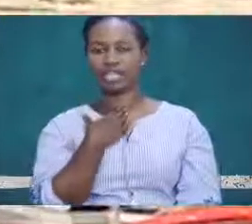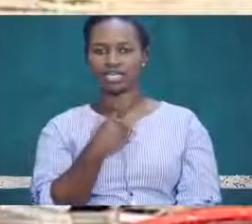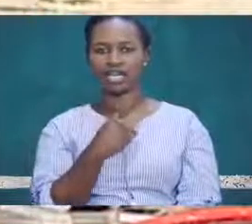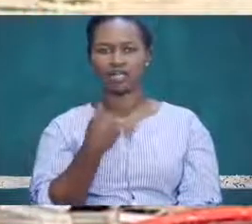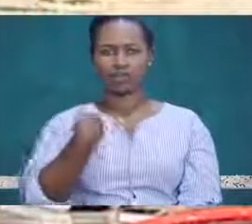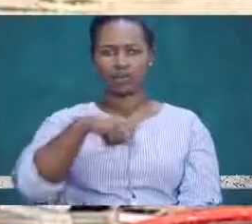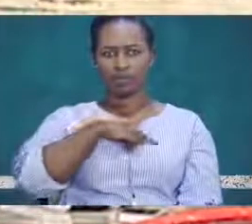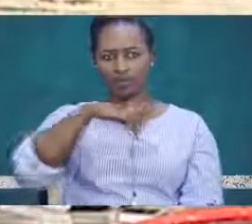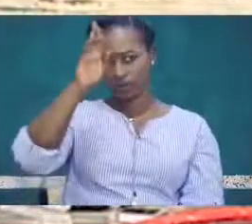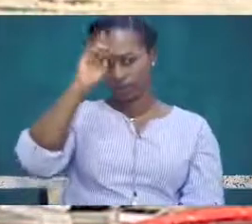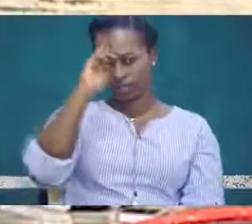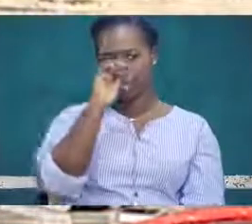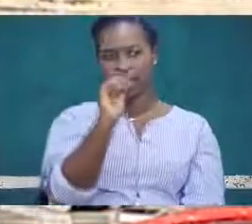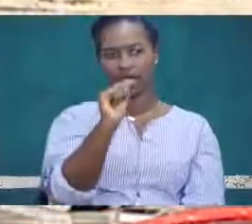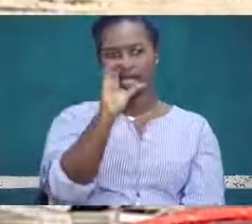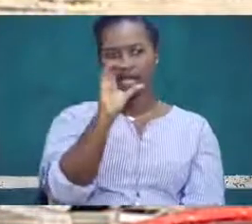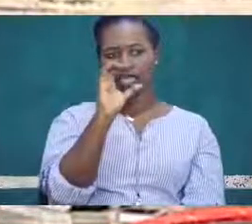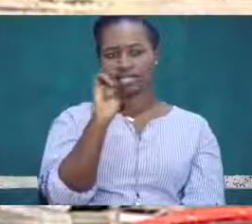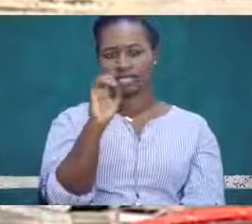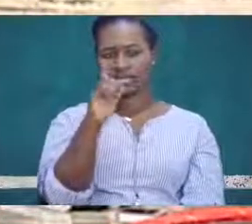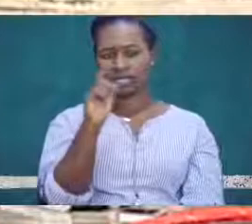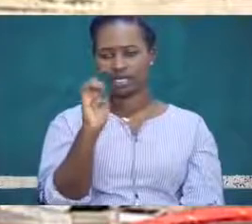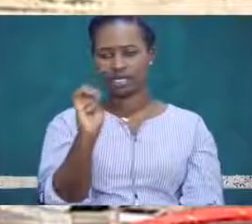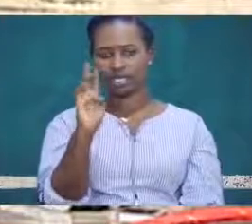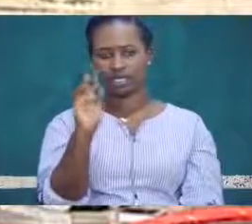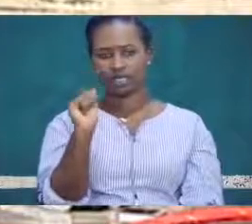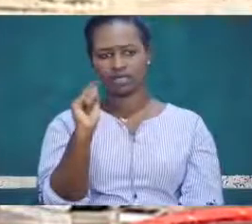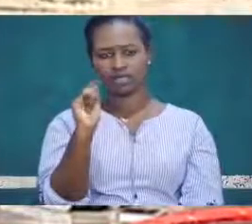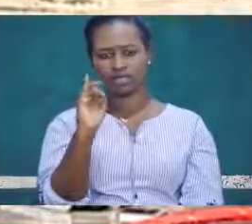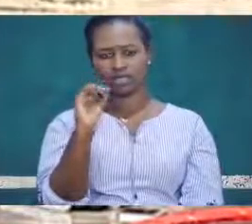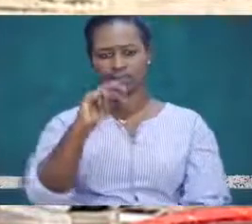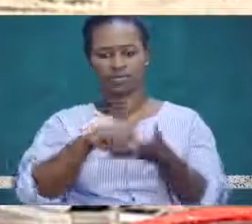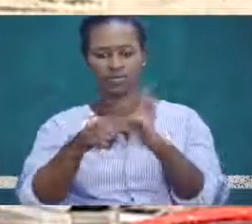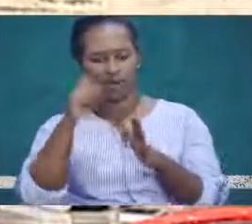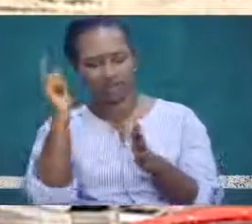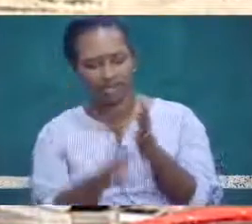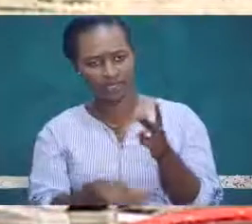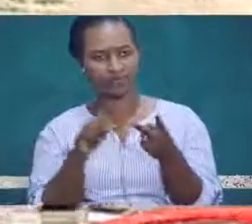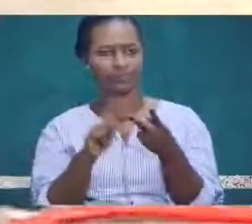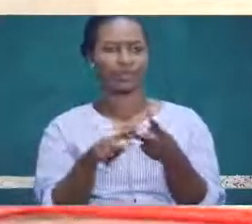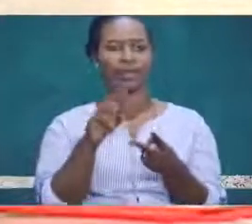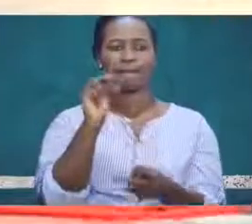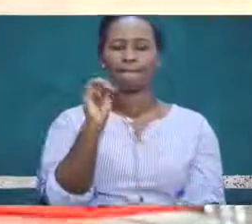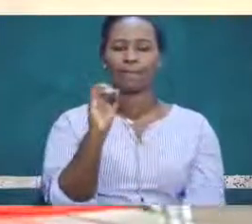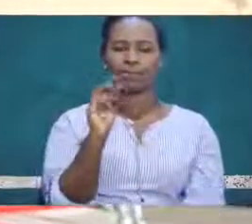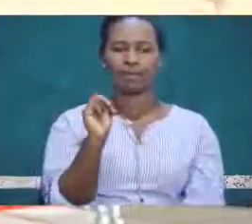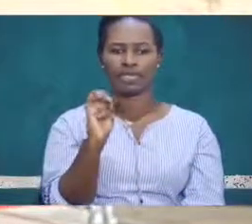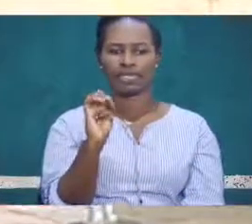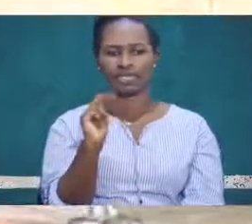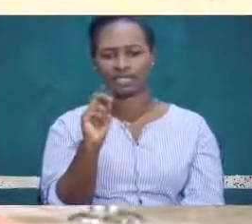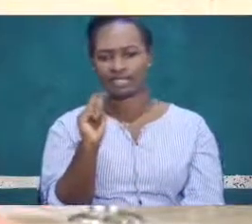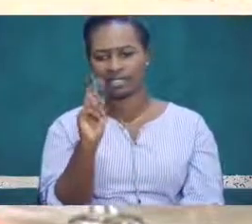what acceleration is and what momentum is. Let's begin with acceleration.